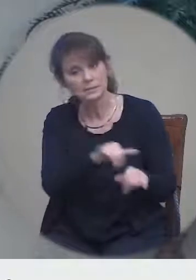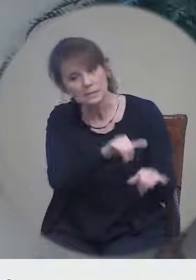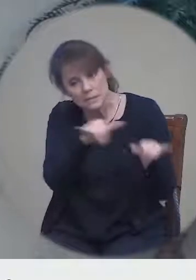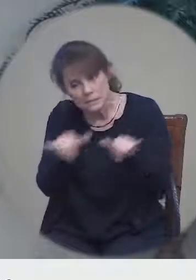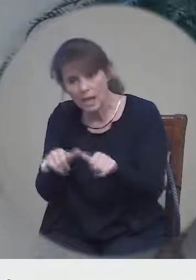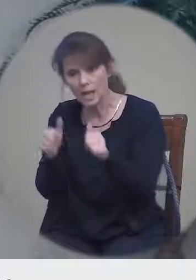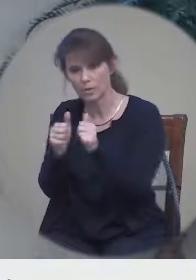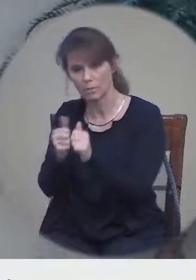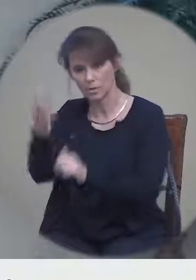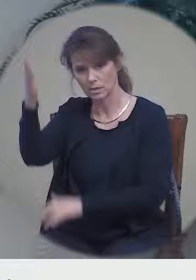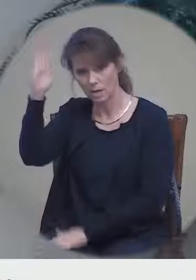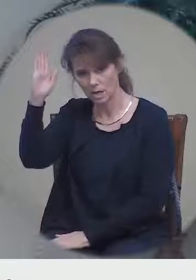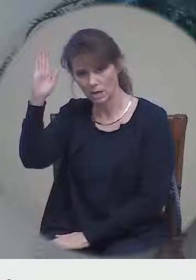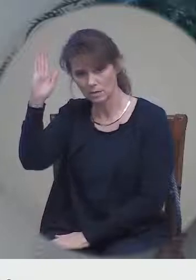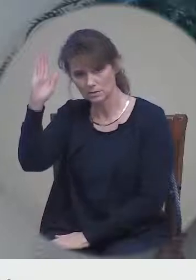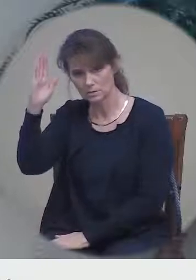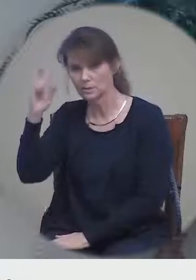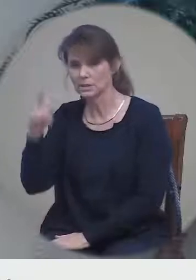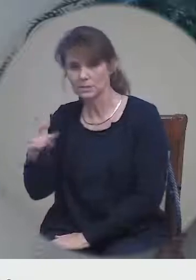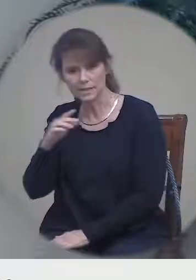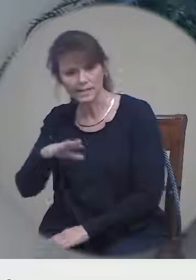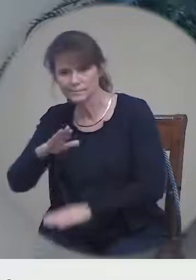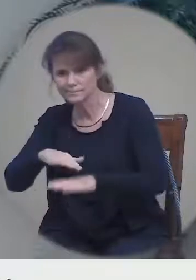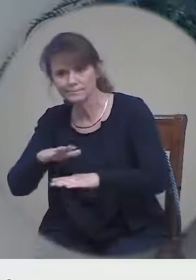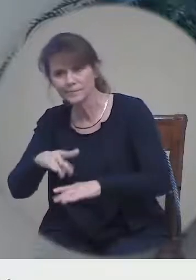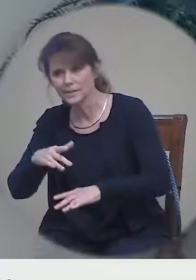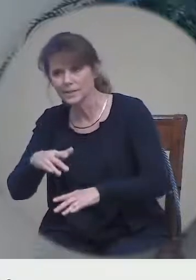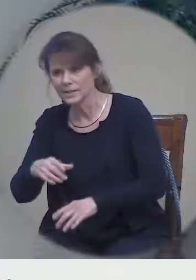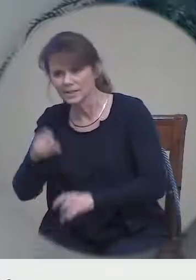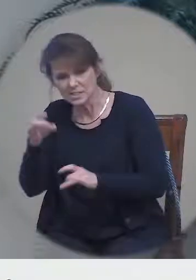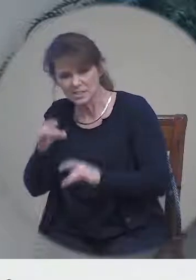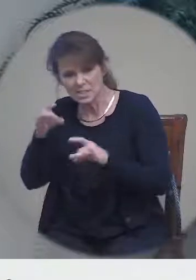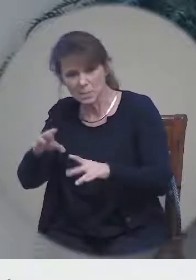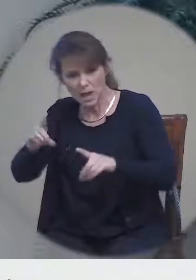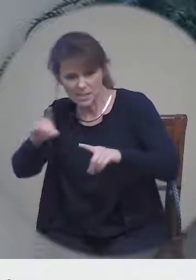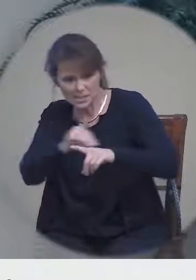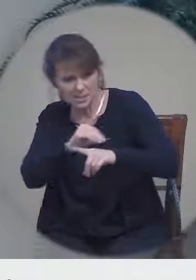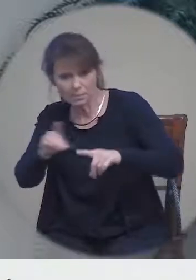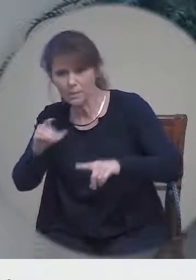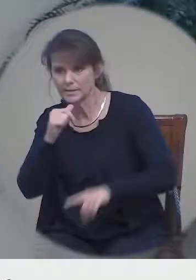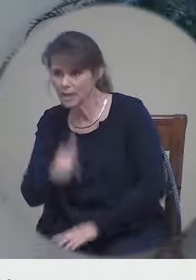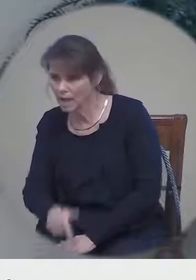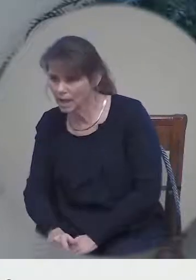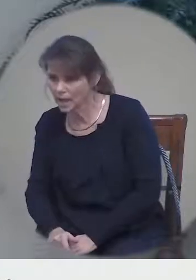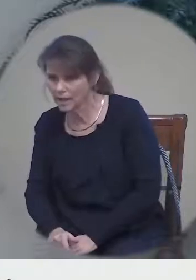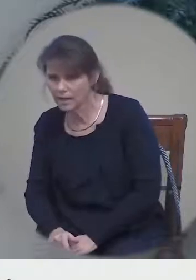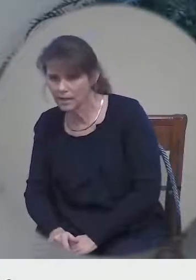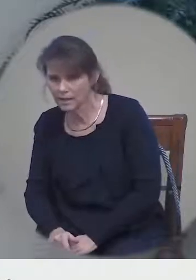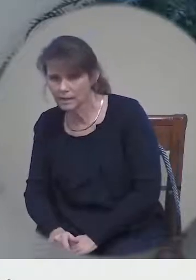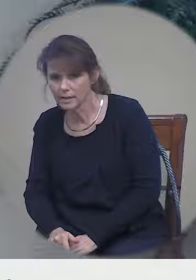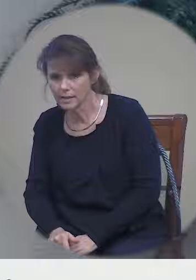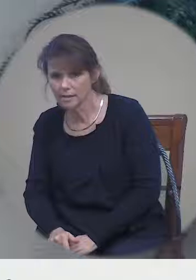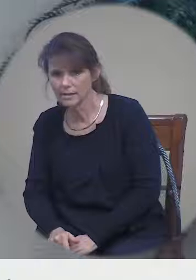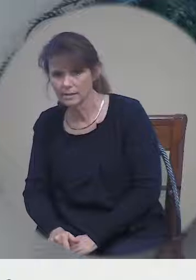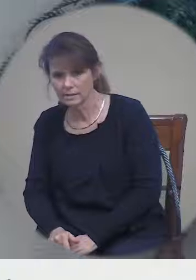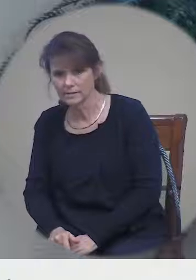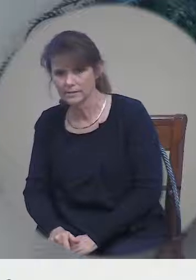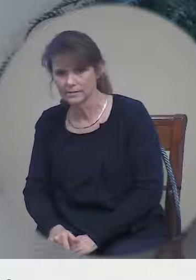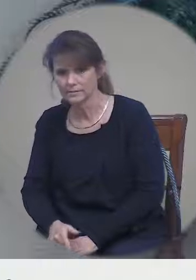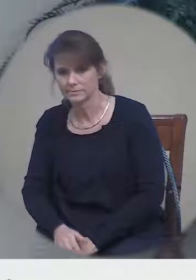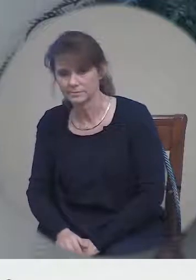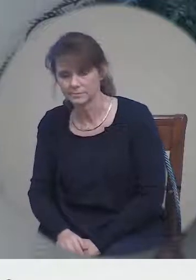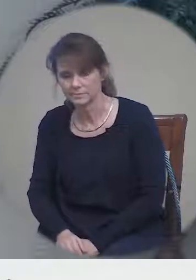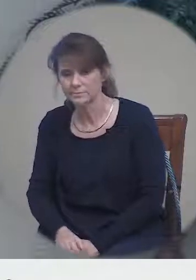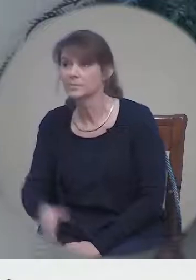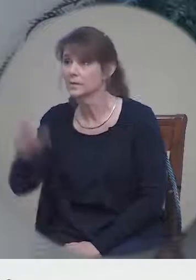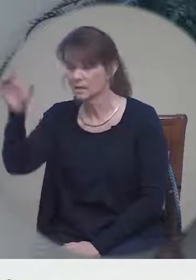son, do not despise the chastening of the Lord, nor be discouraged when you are rebuked by him. For